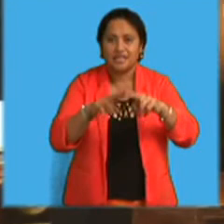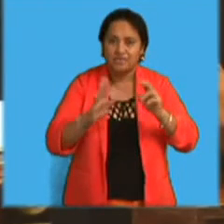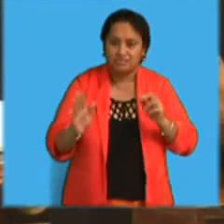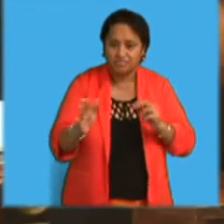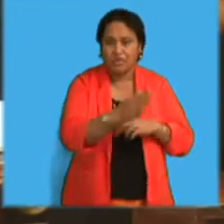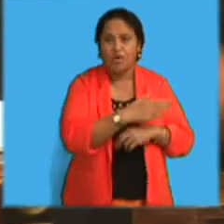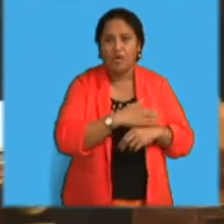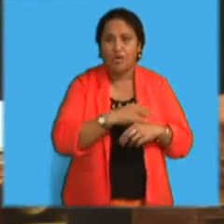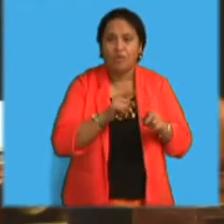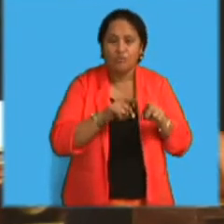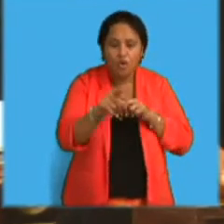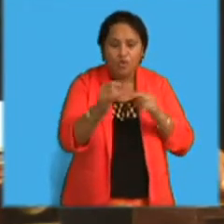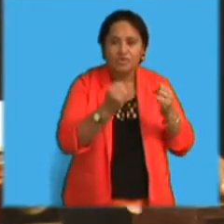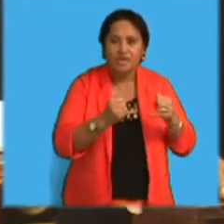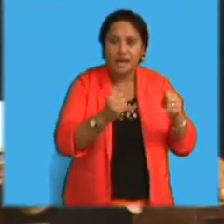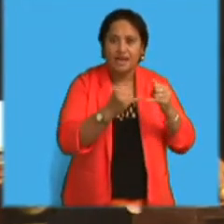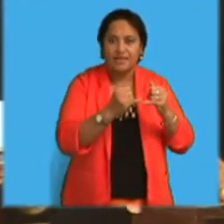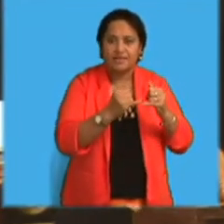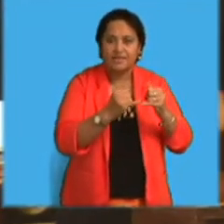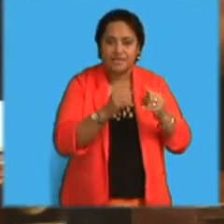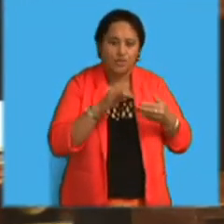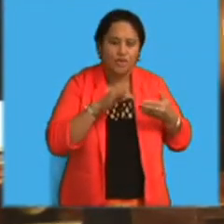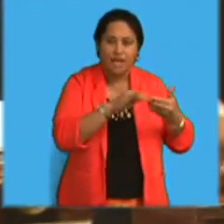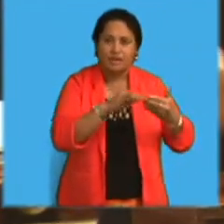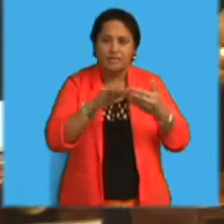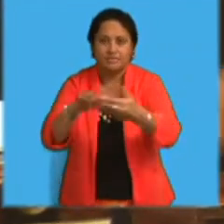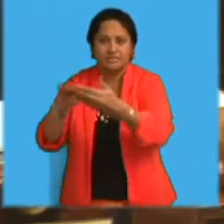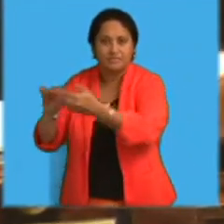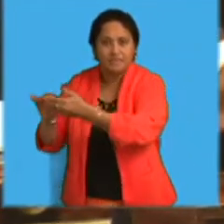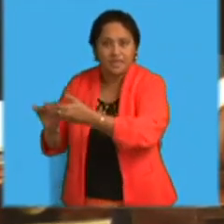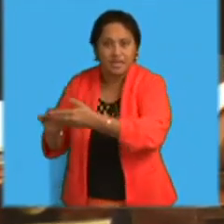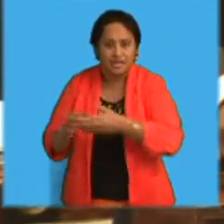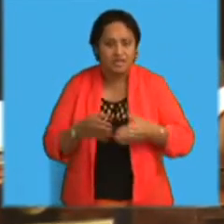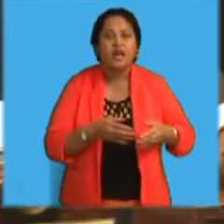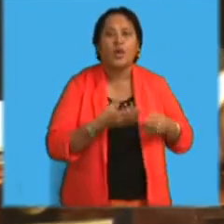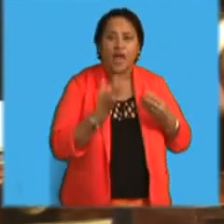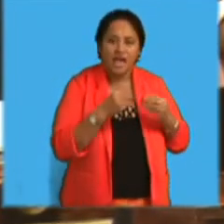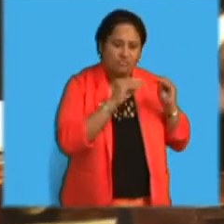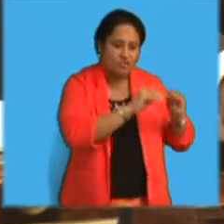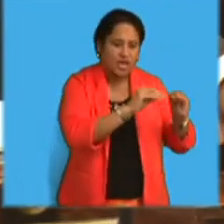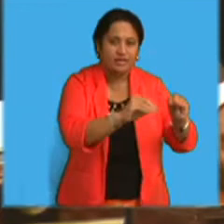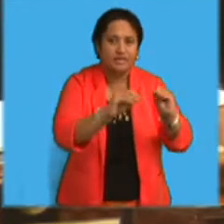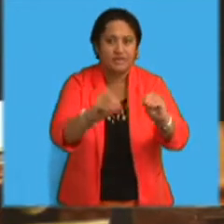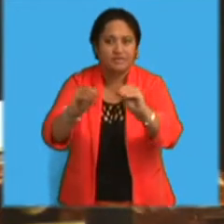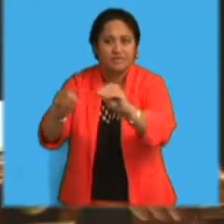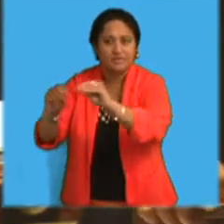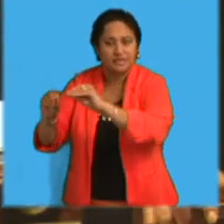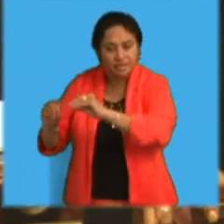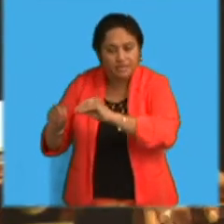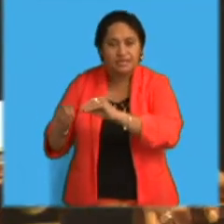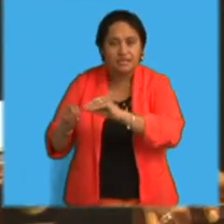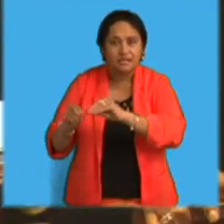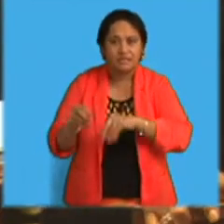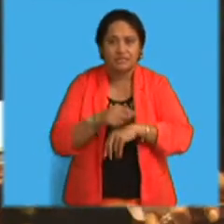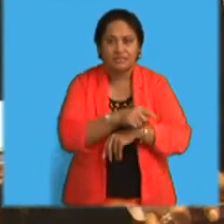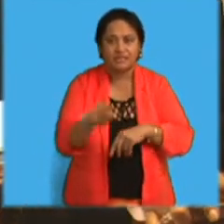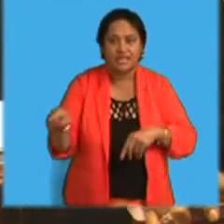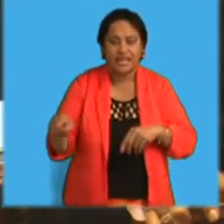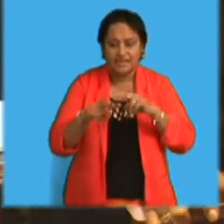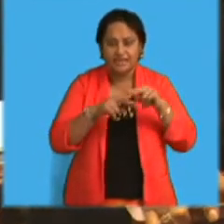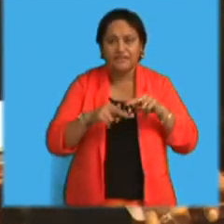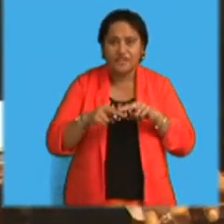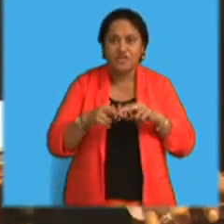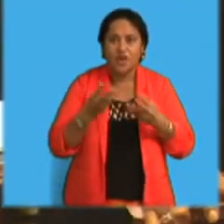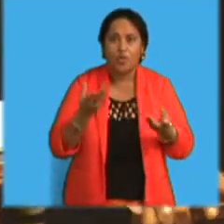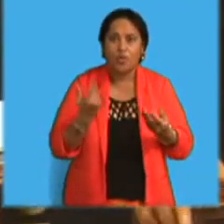Wanimbuka, Benga, Sabsavu, and Taviuni, Madam Speaker, for a specialized training in August this year. We have these entrepreneurs on our